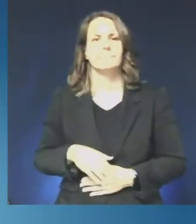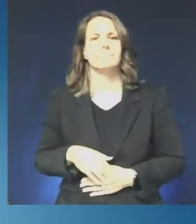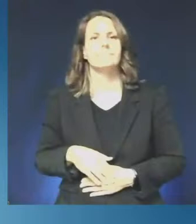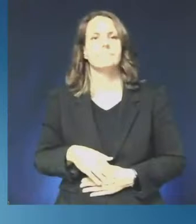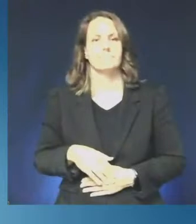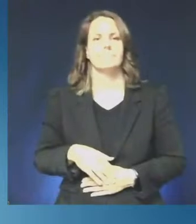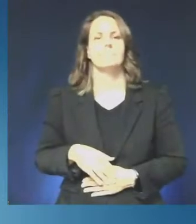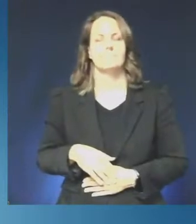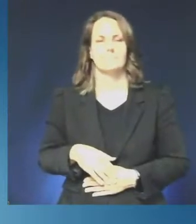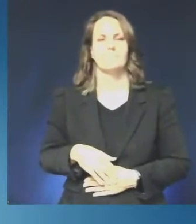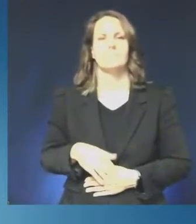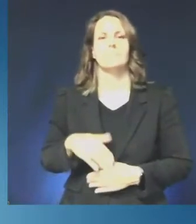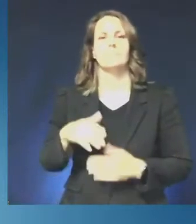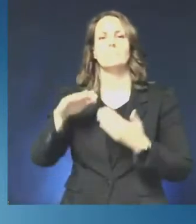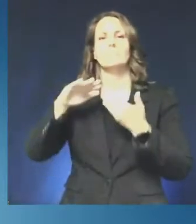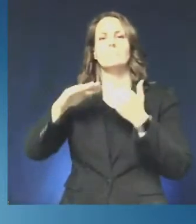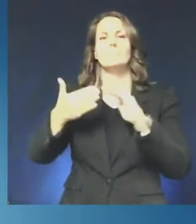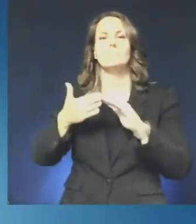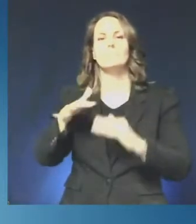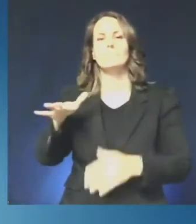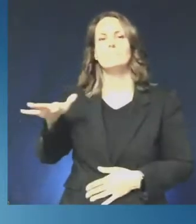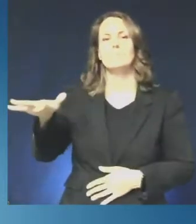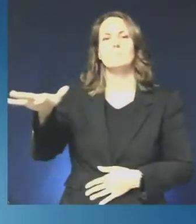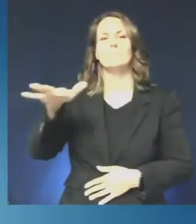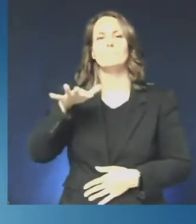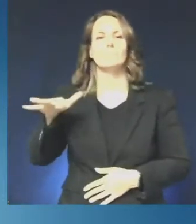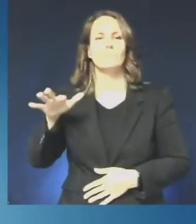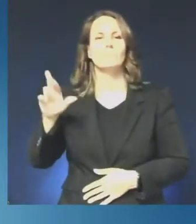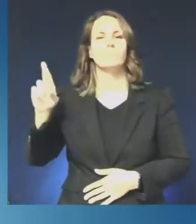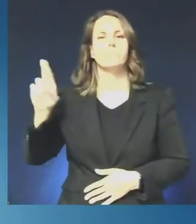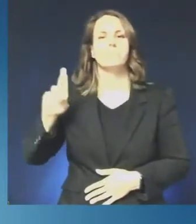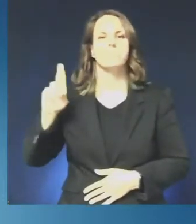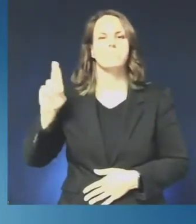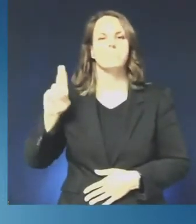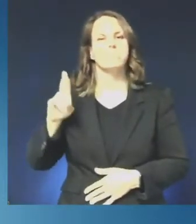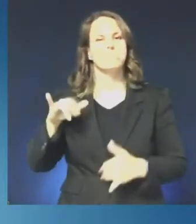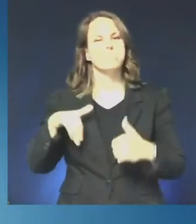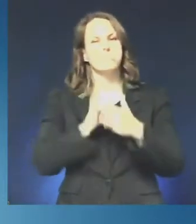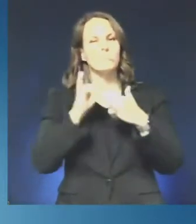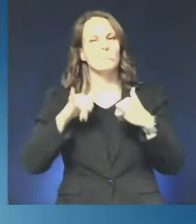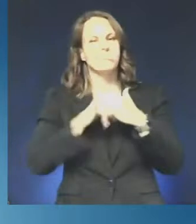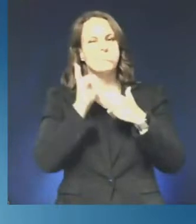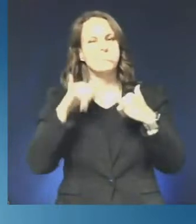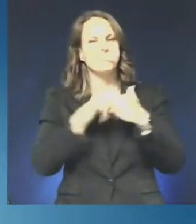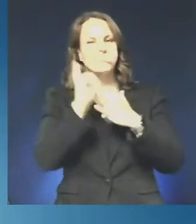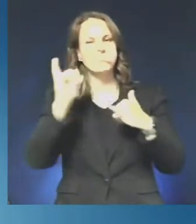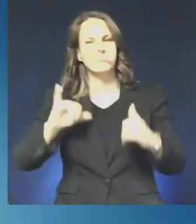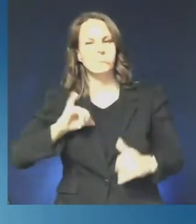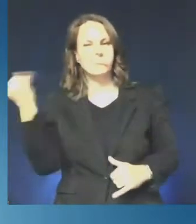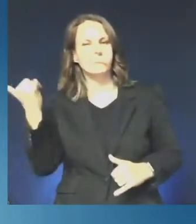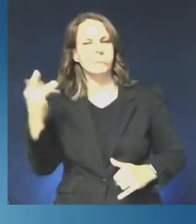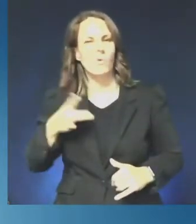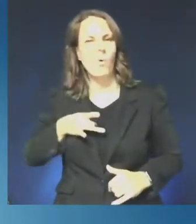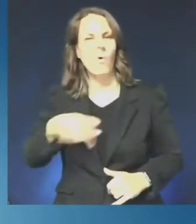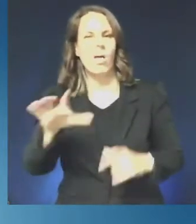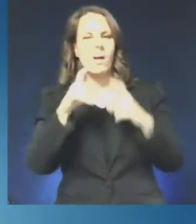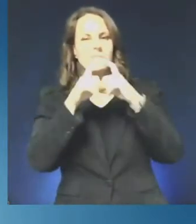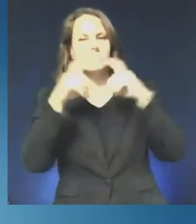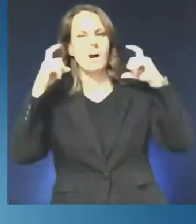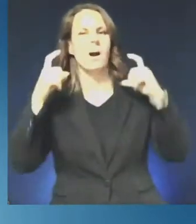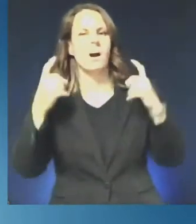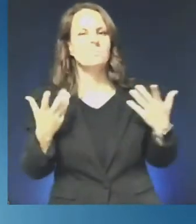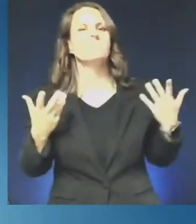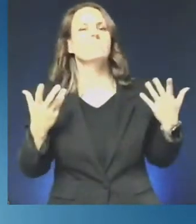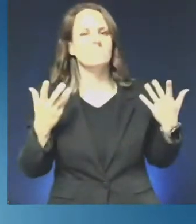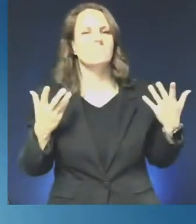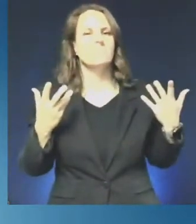board meetings and causing a ruckus? I mean, I've been a part of some of those meetings, and it seems like, it's instilled this sort of fear